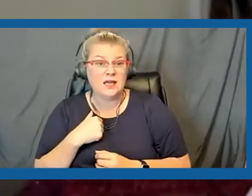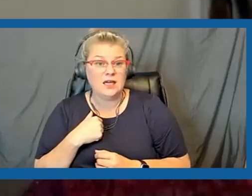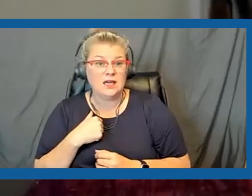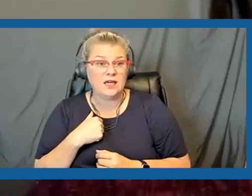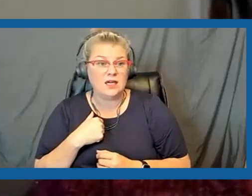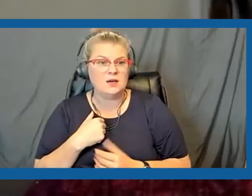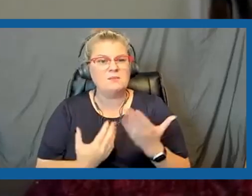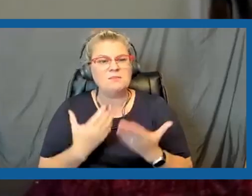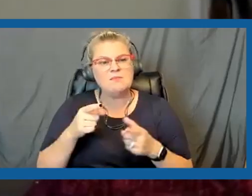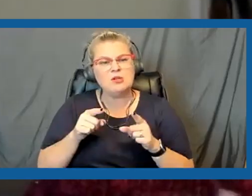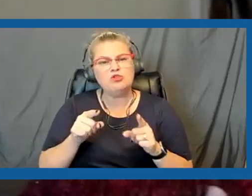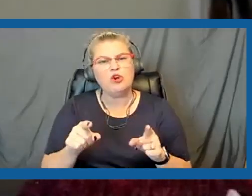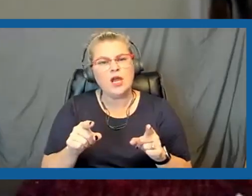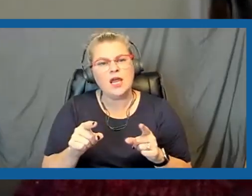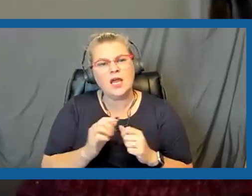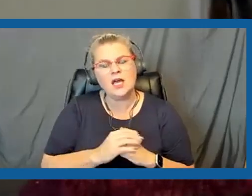probably during the